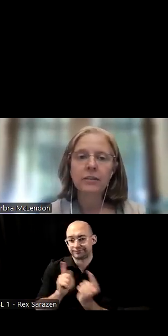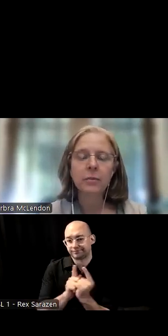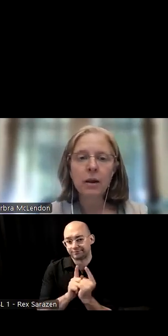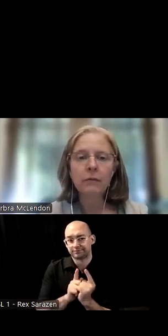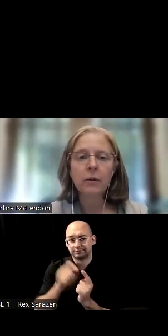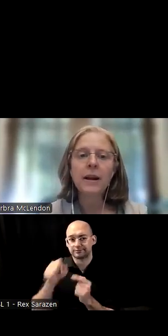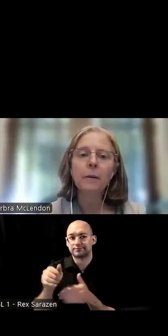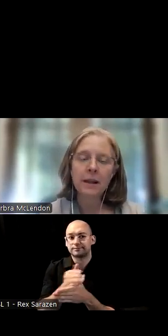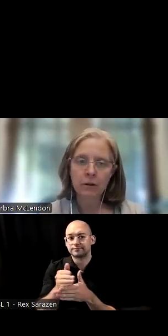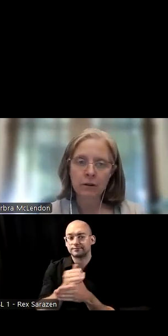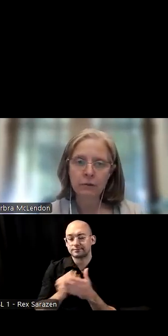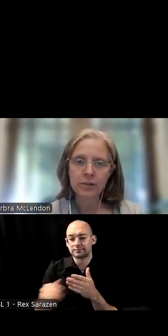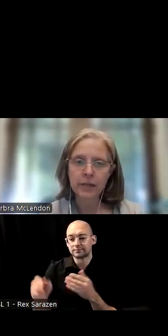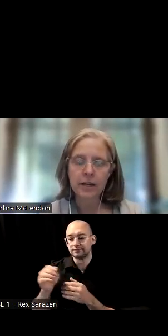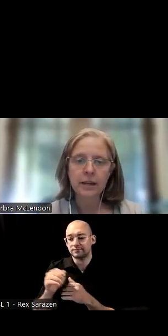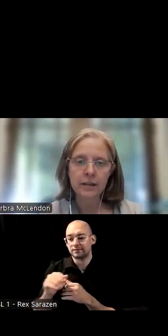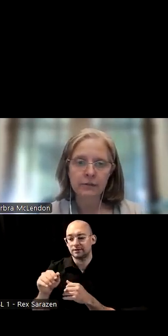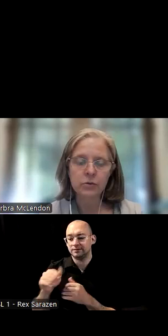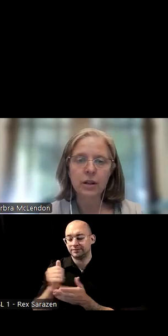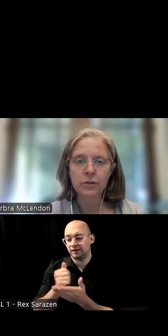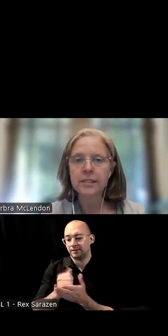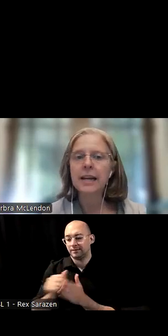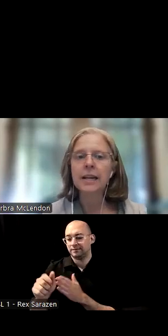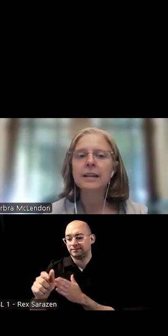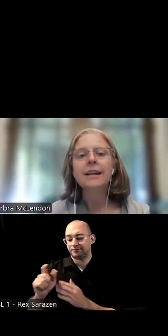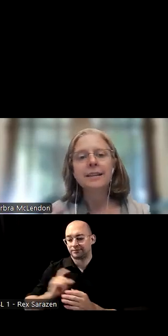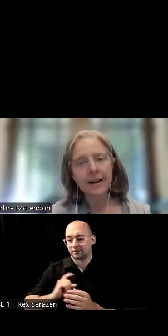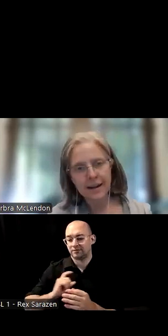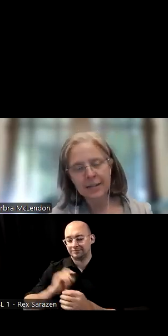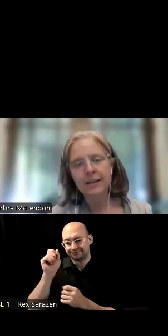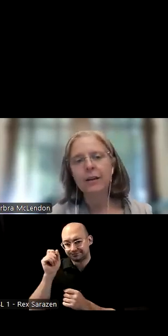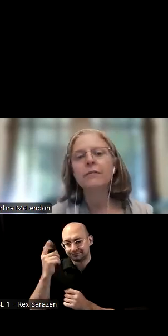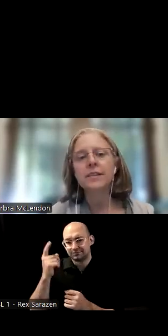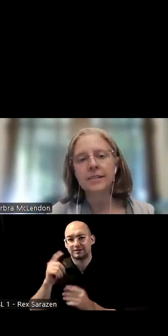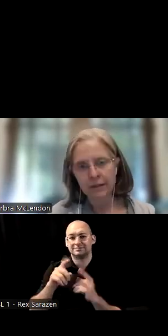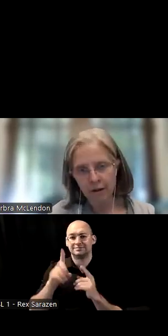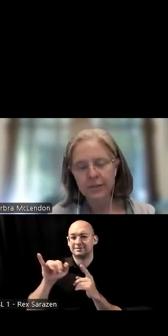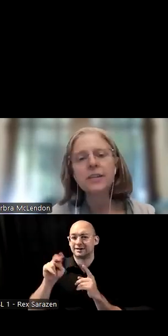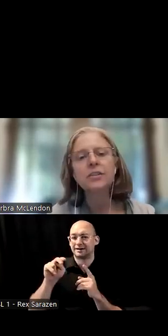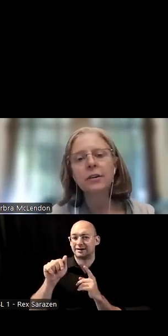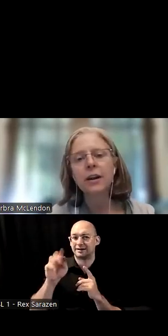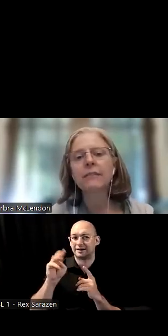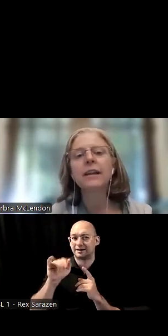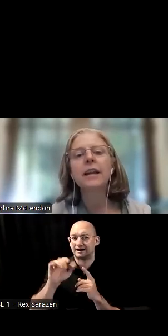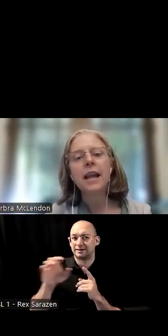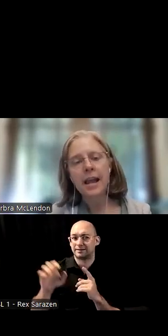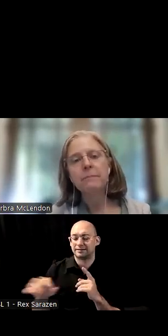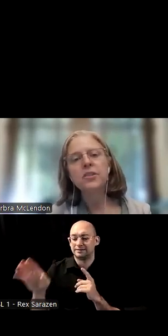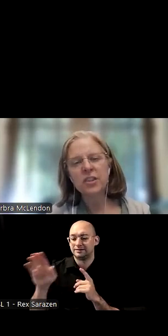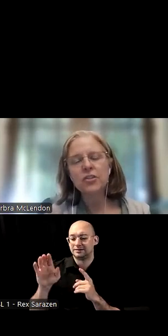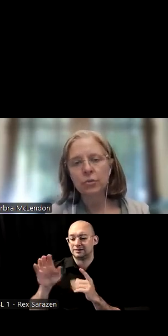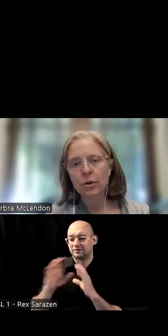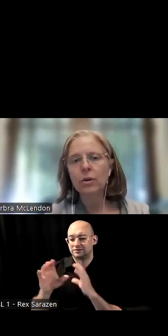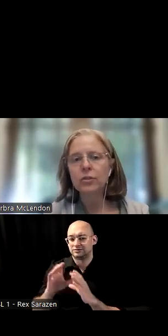information in this blue envelope and help that law enforcement individual understand the dynamics of this conversation that they're having, and